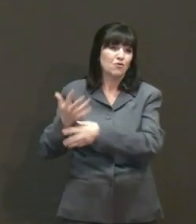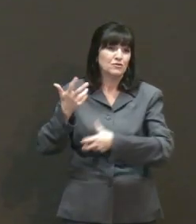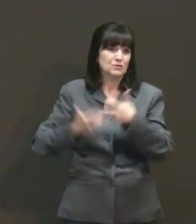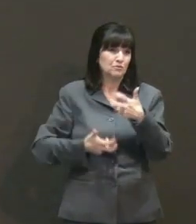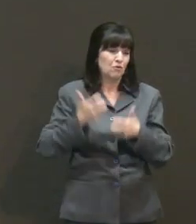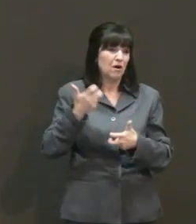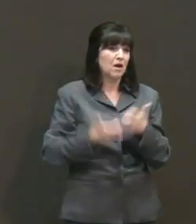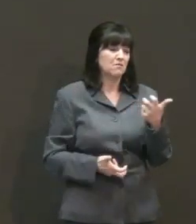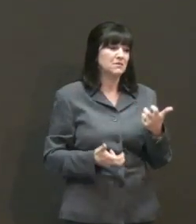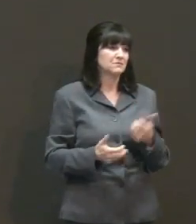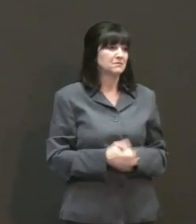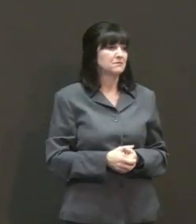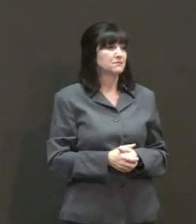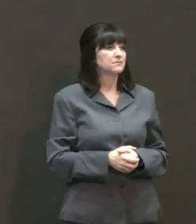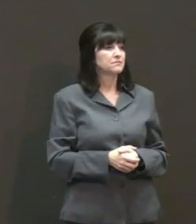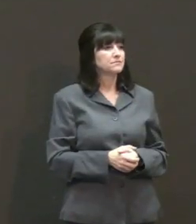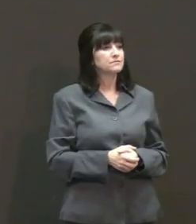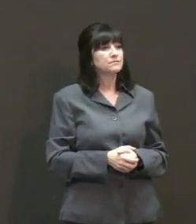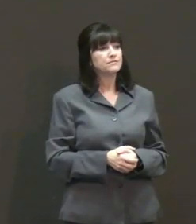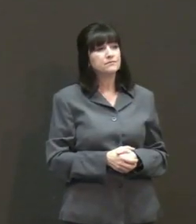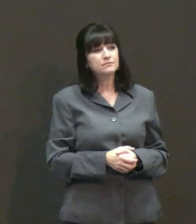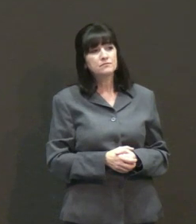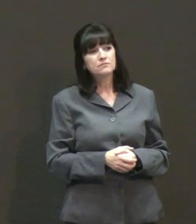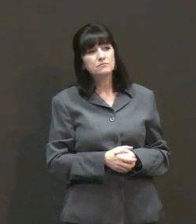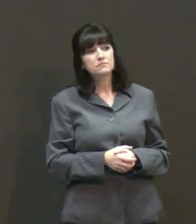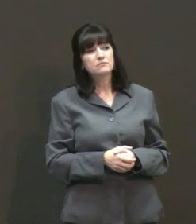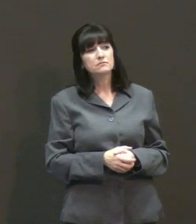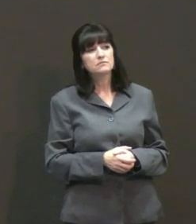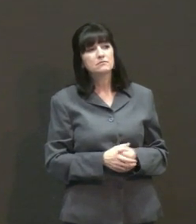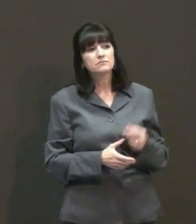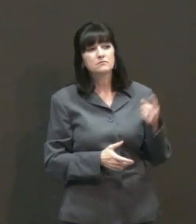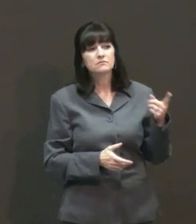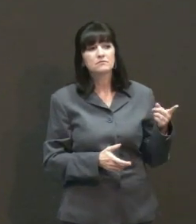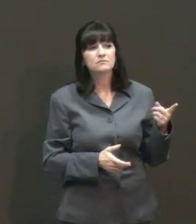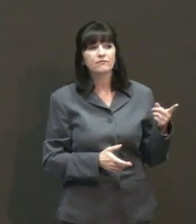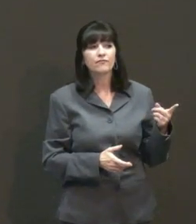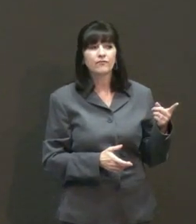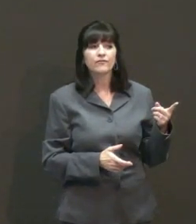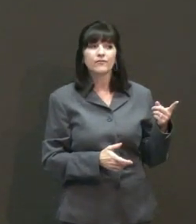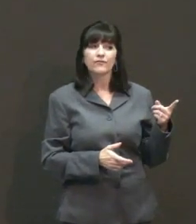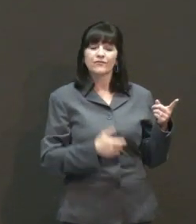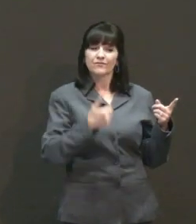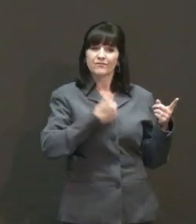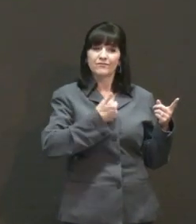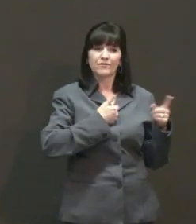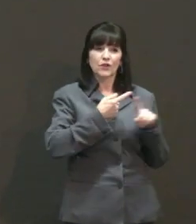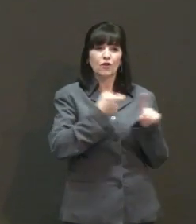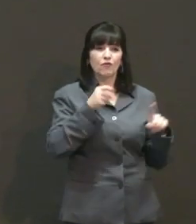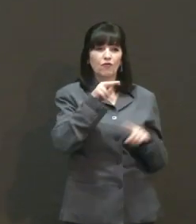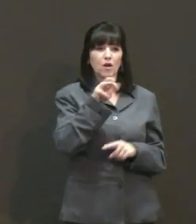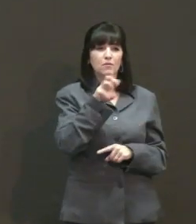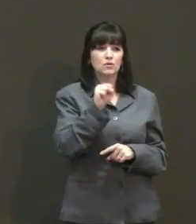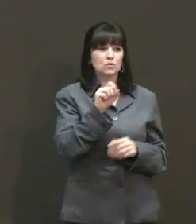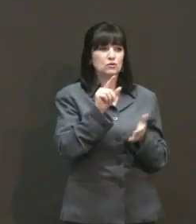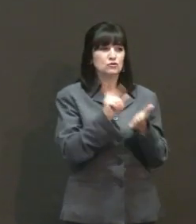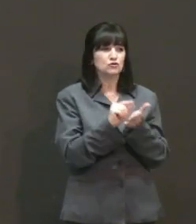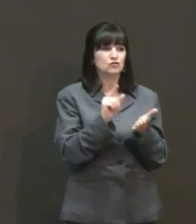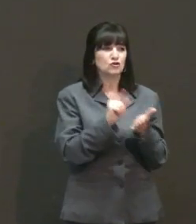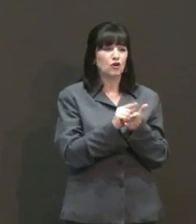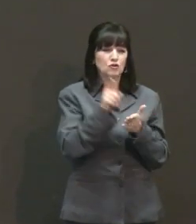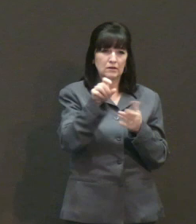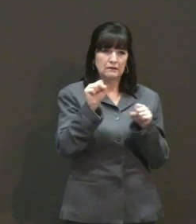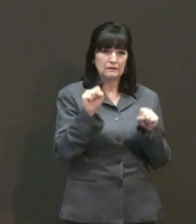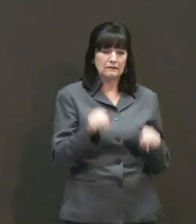Dr. Rattay, again, it's Esteban Parra with the News Journal. You don't really know me. I'm not the sharpest pencil in the box. So could you explain to me a little bit